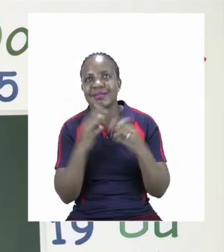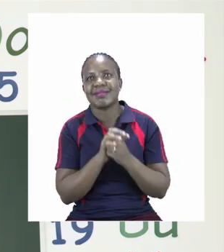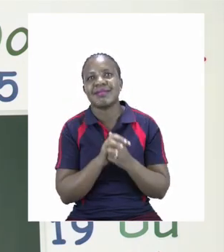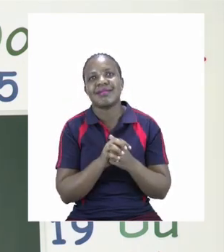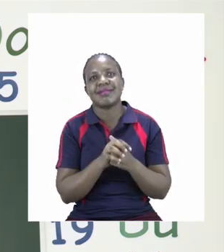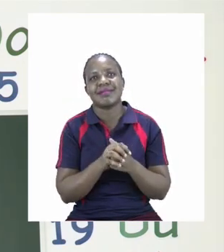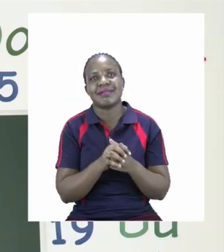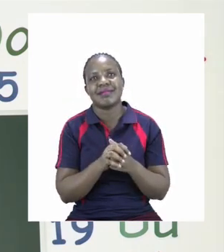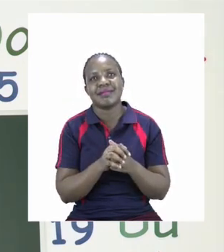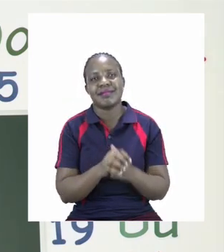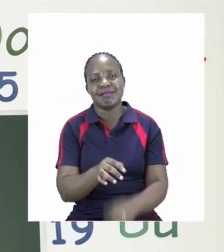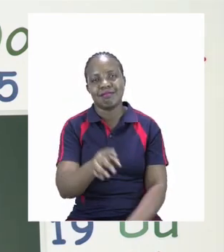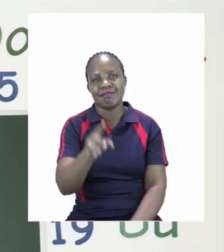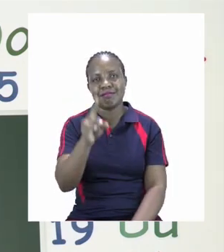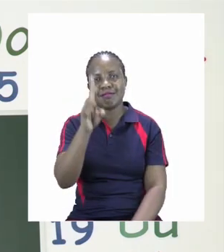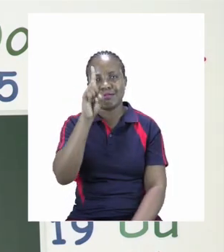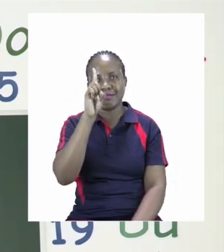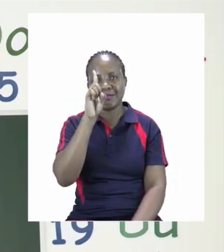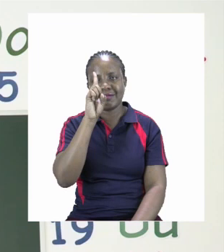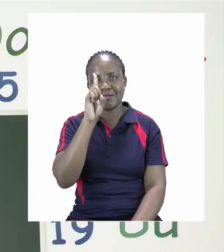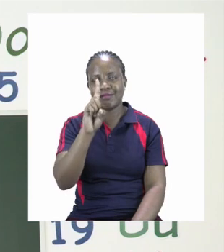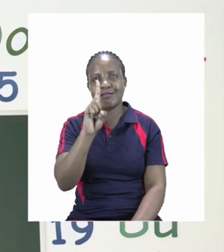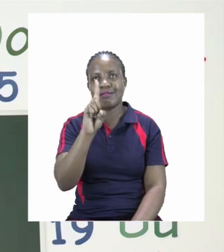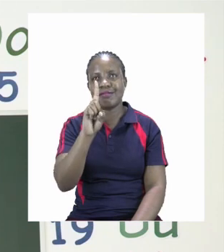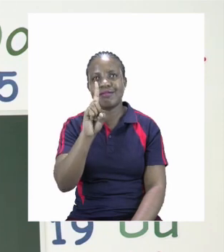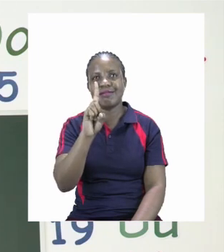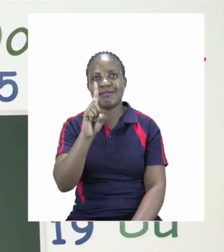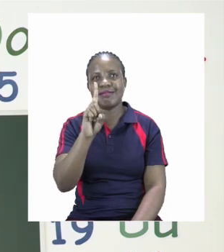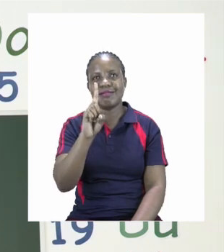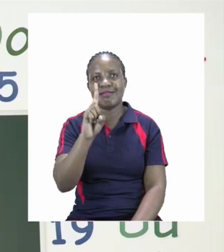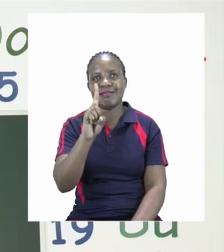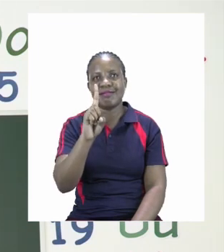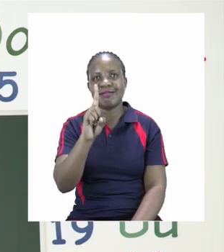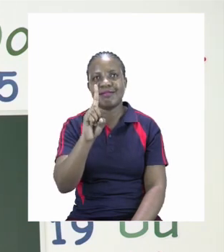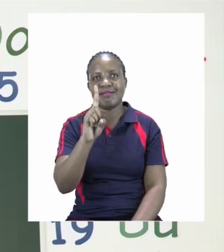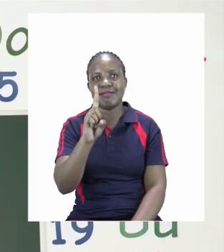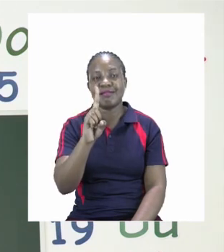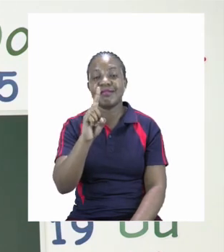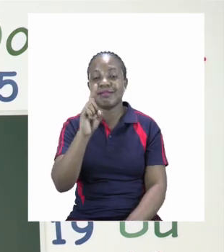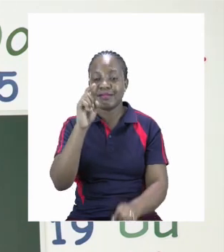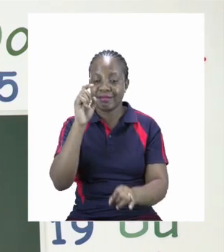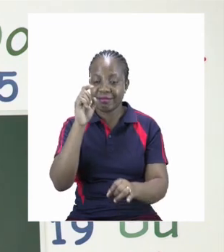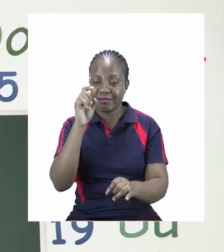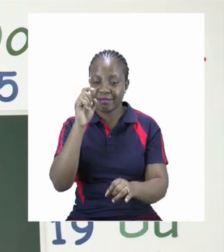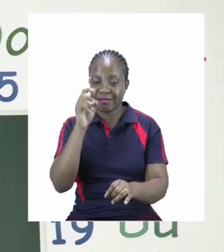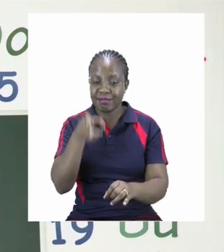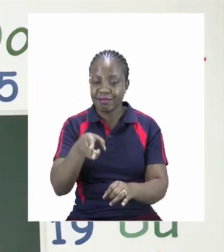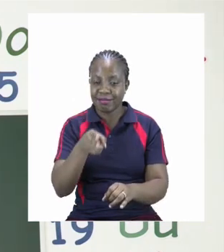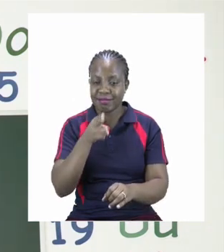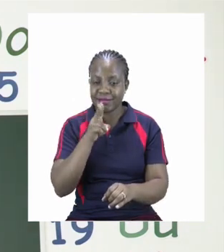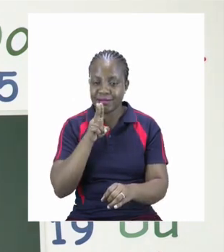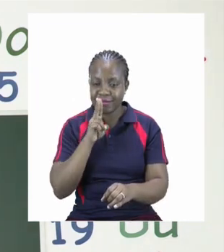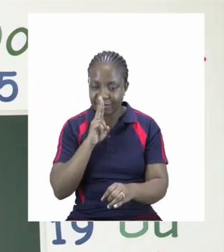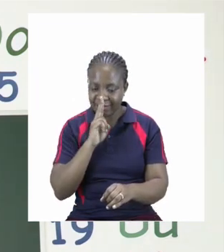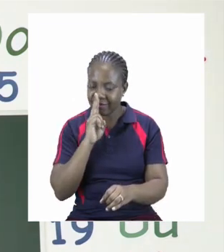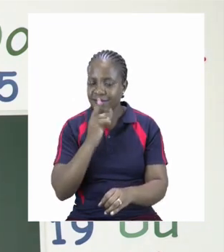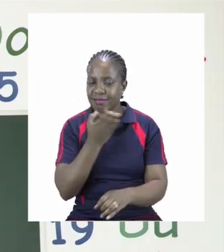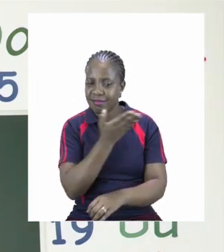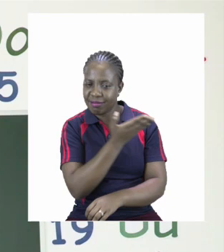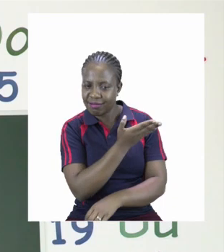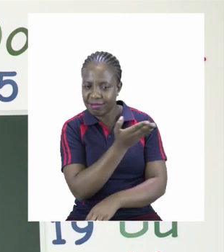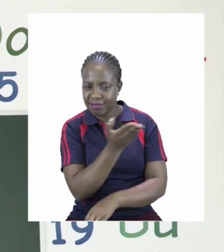Very good. We have 1. And like we said before, all the